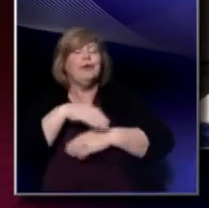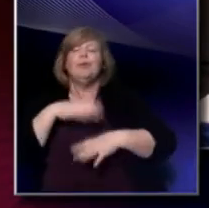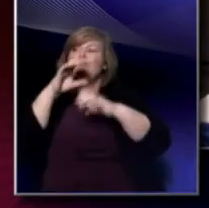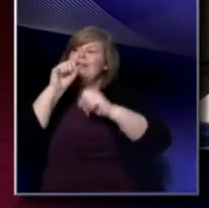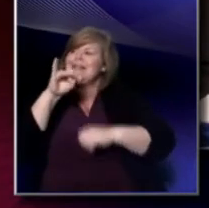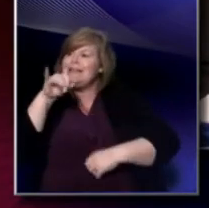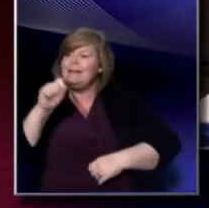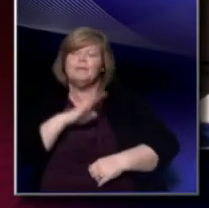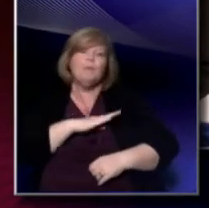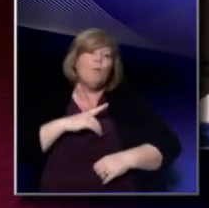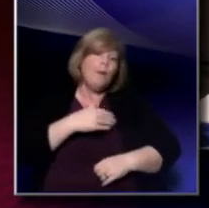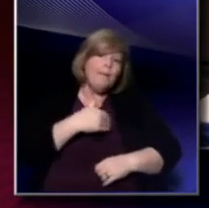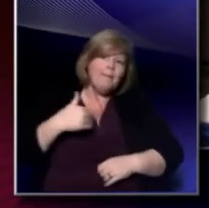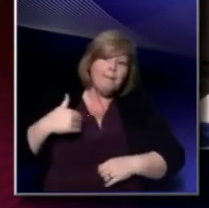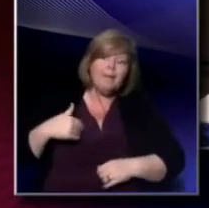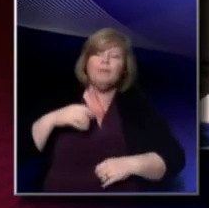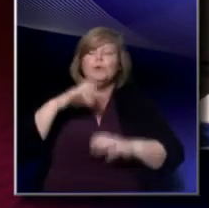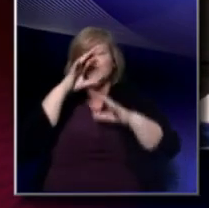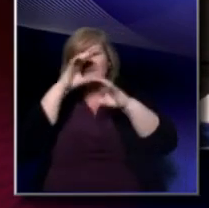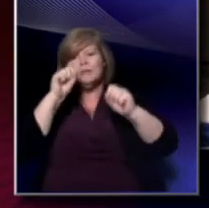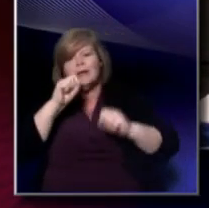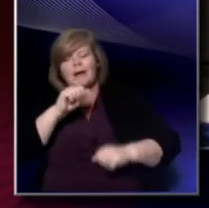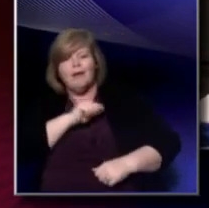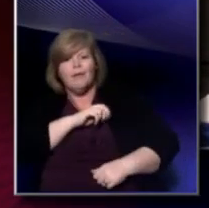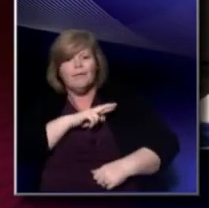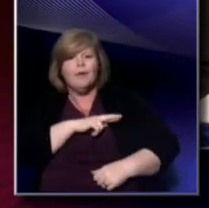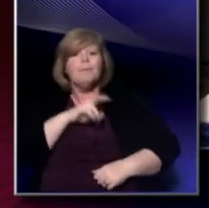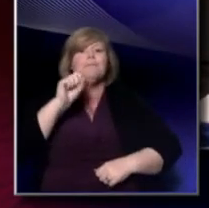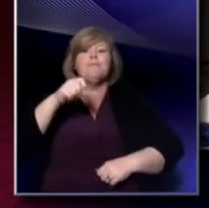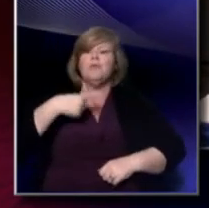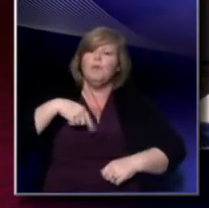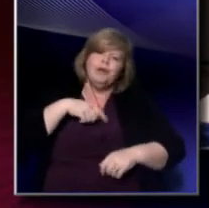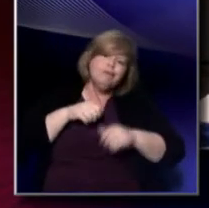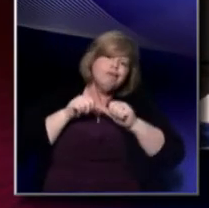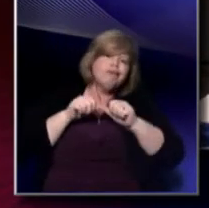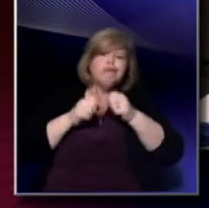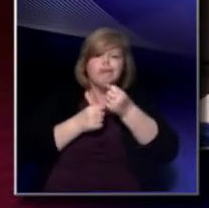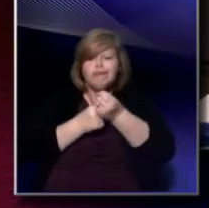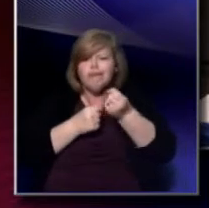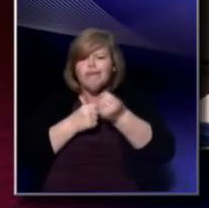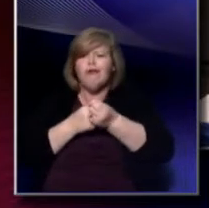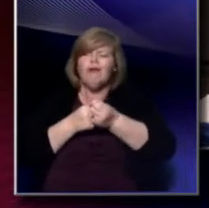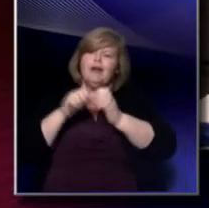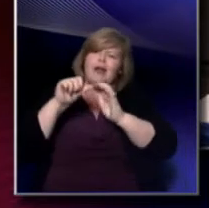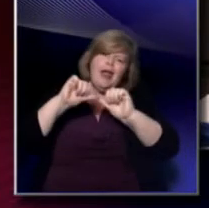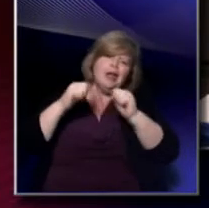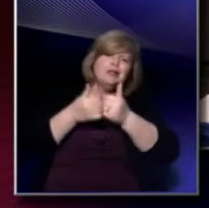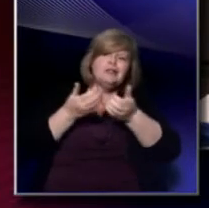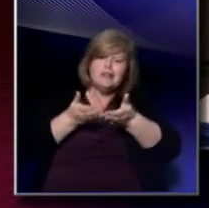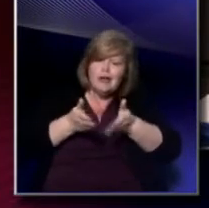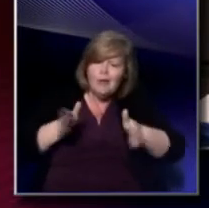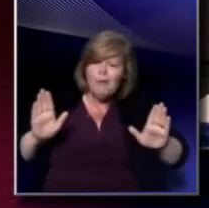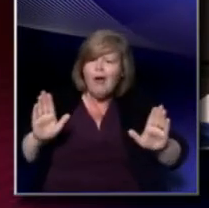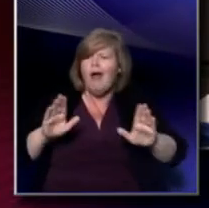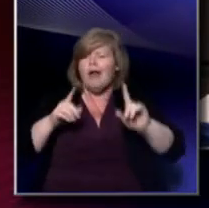Superintendent Reichman. In keeping with supporting agency-wide initiatives and providing you a review of the 2017